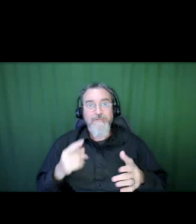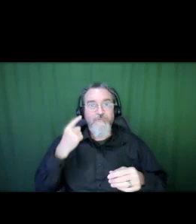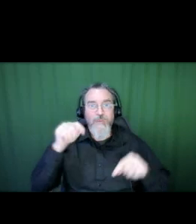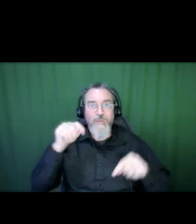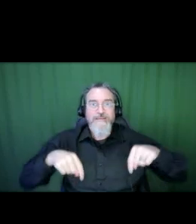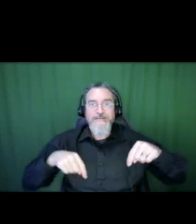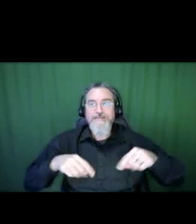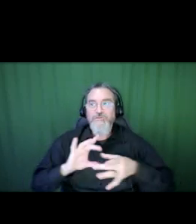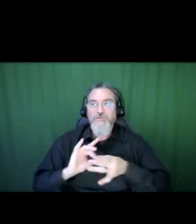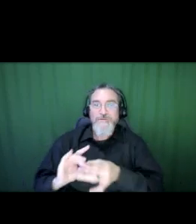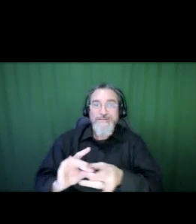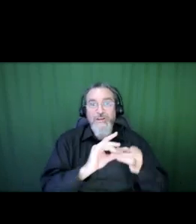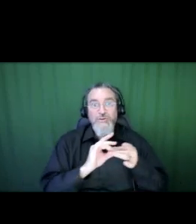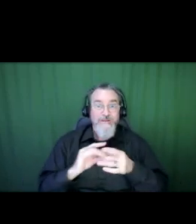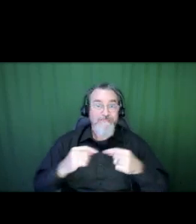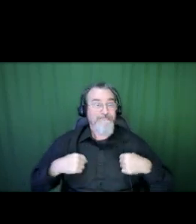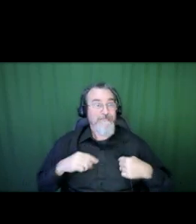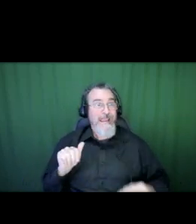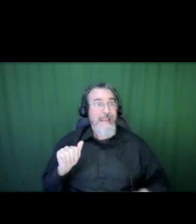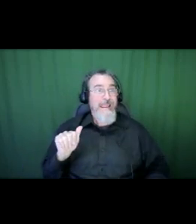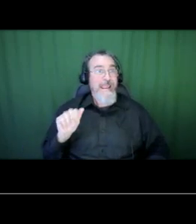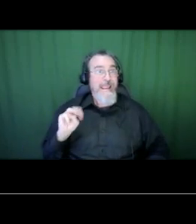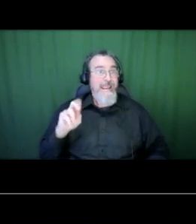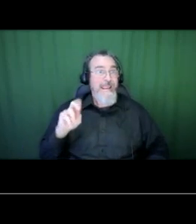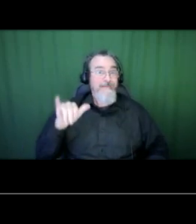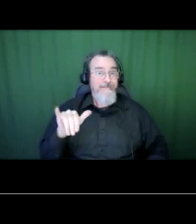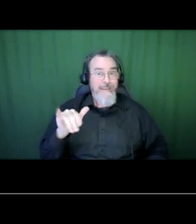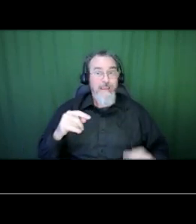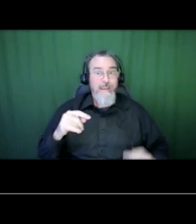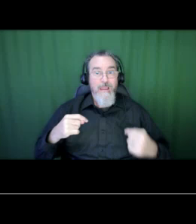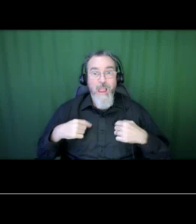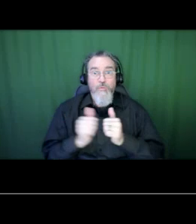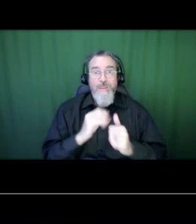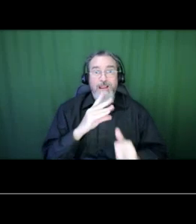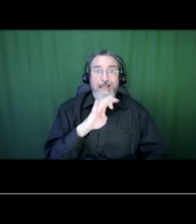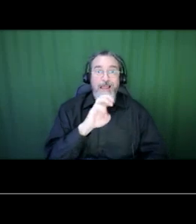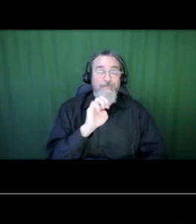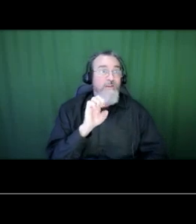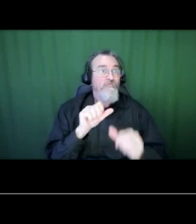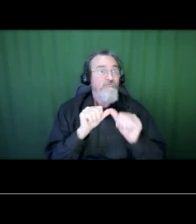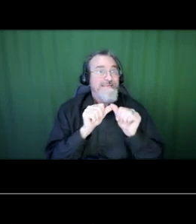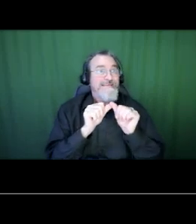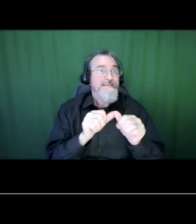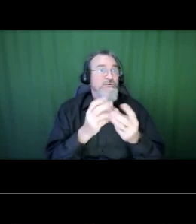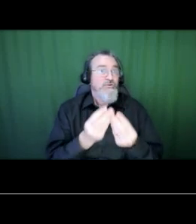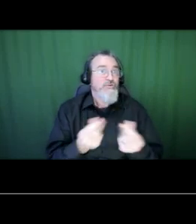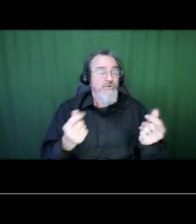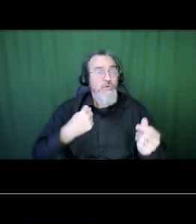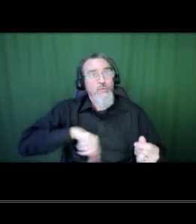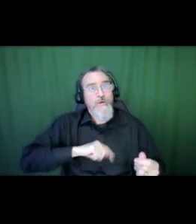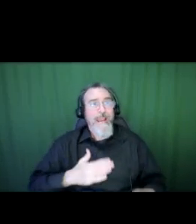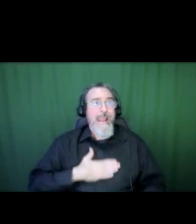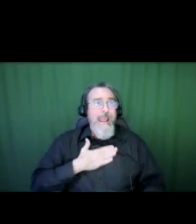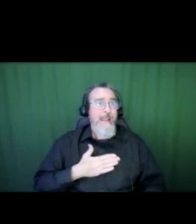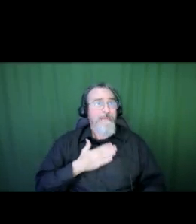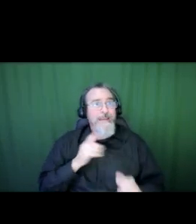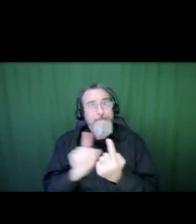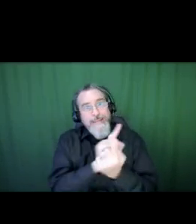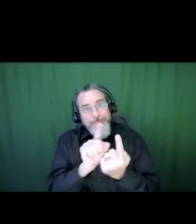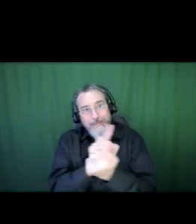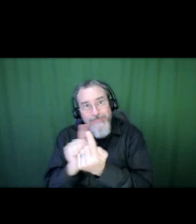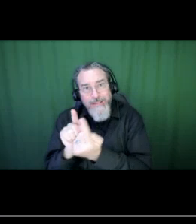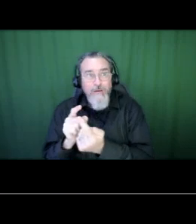Rapp, and I am with Climate Resilience Solutions. We're enjoying getting a chance to meet everybody, and we look forward to working with all of